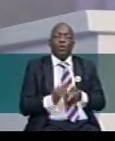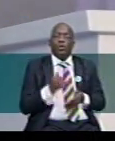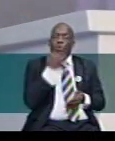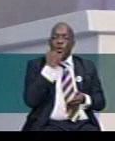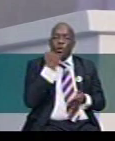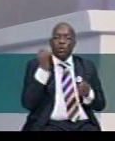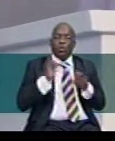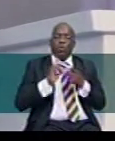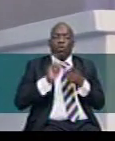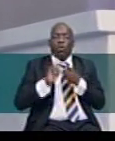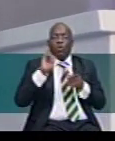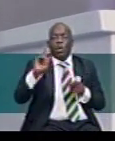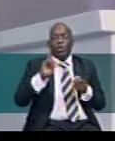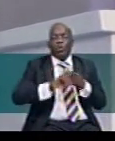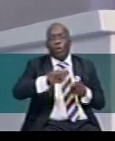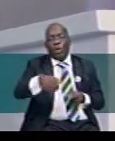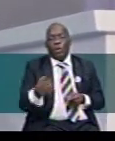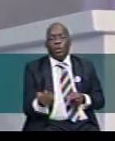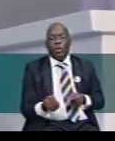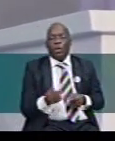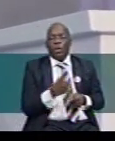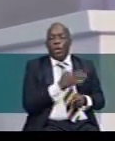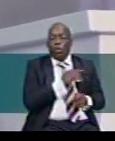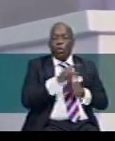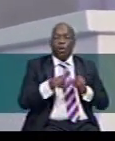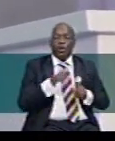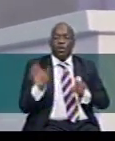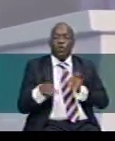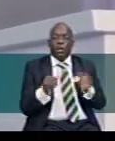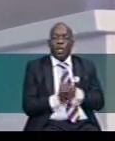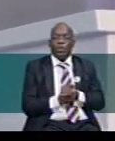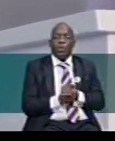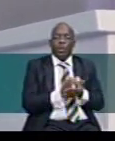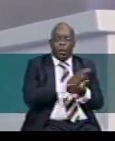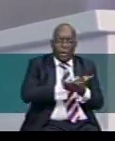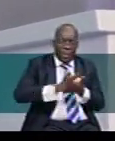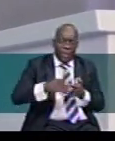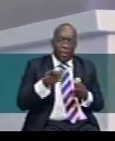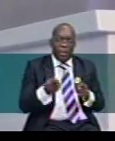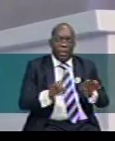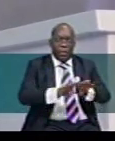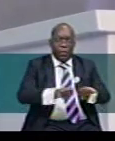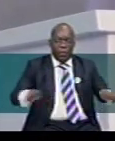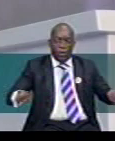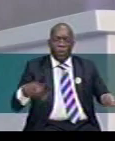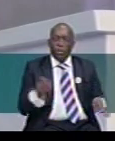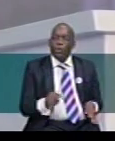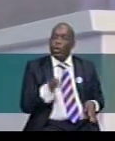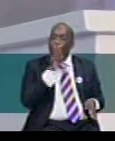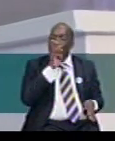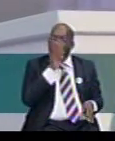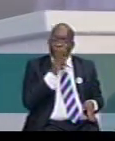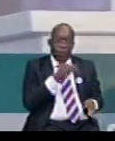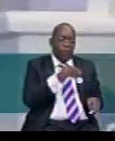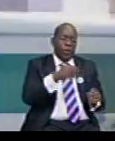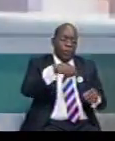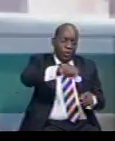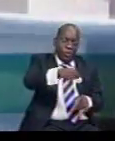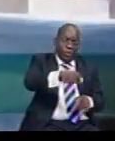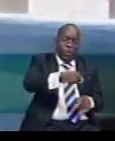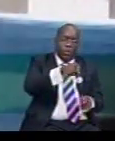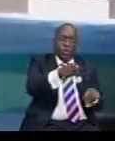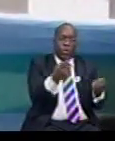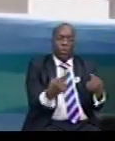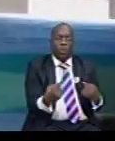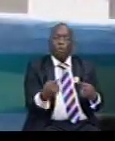confess that, mop up the floor. What do I mean by that? The tap is running. And then you suddenly come